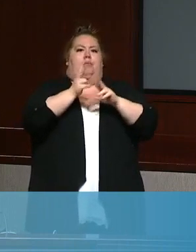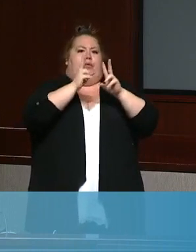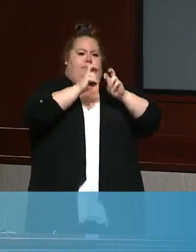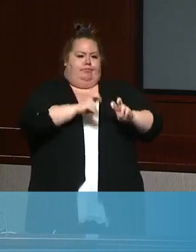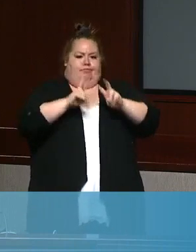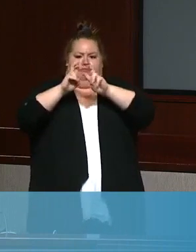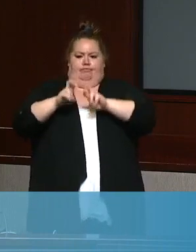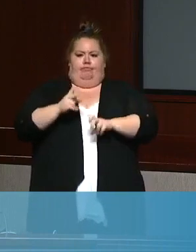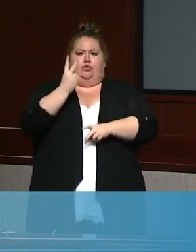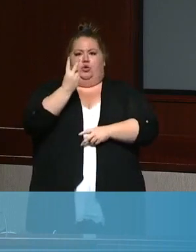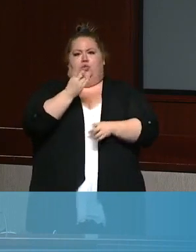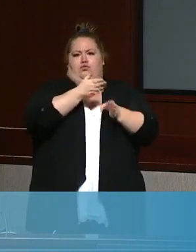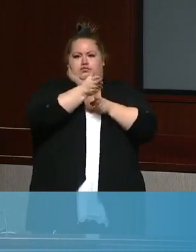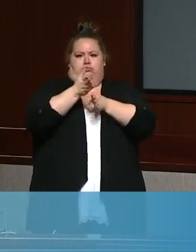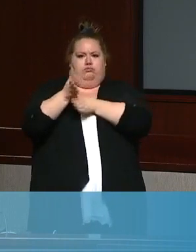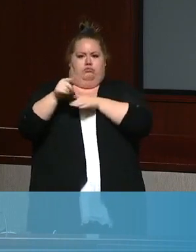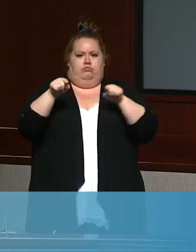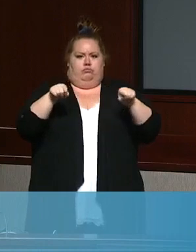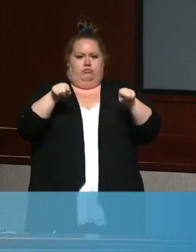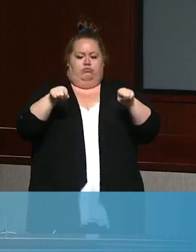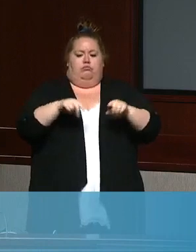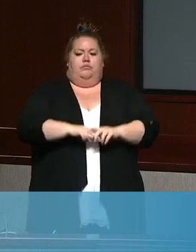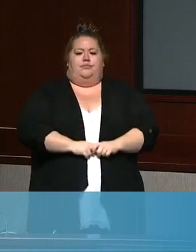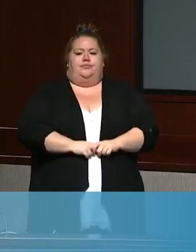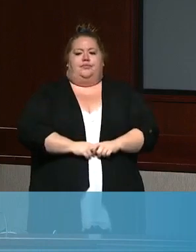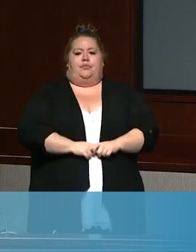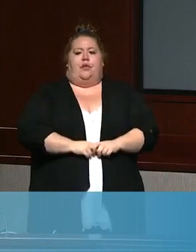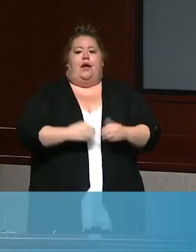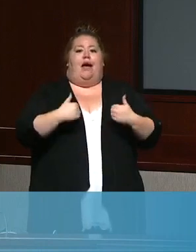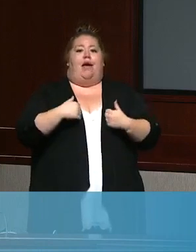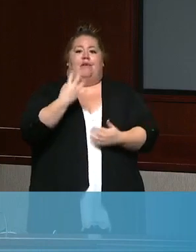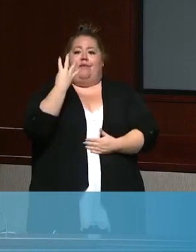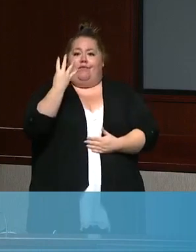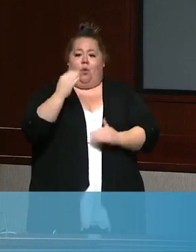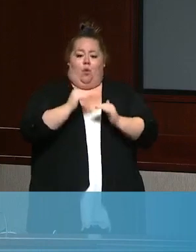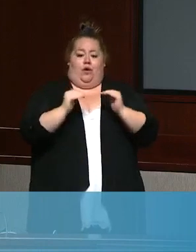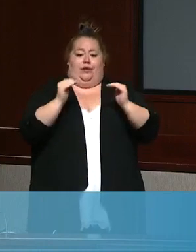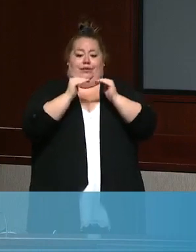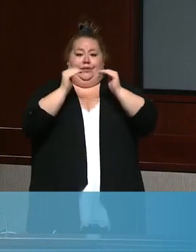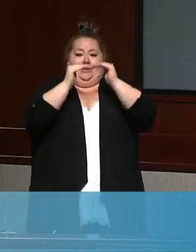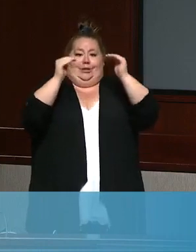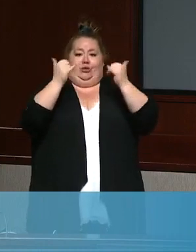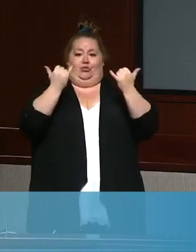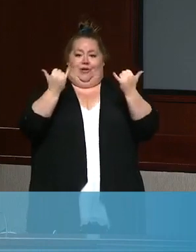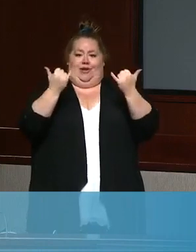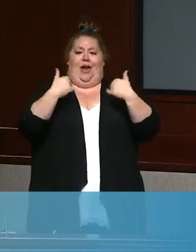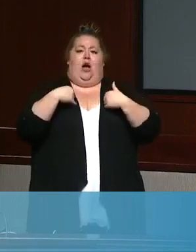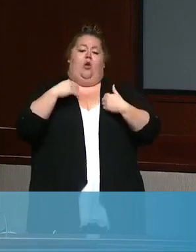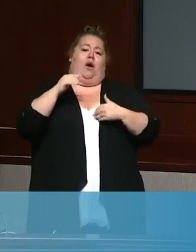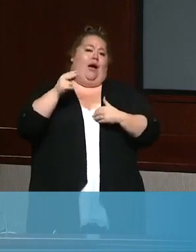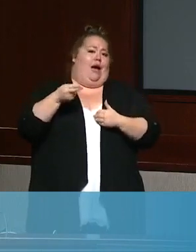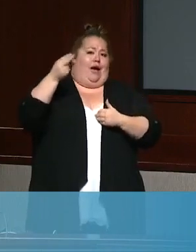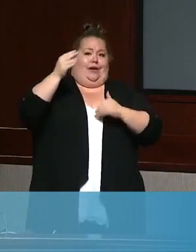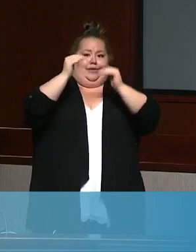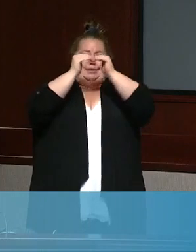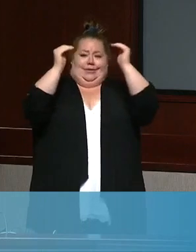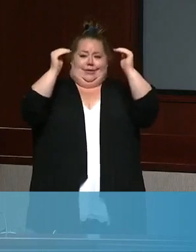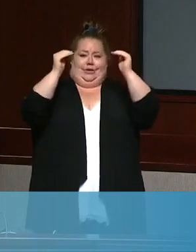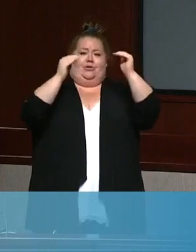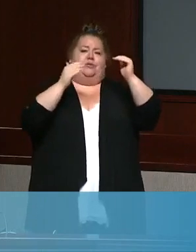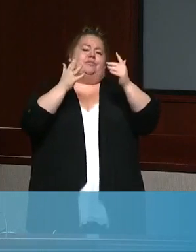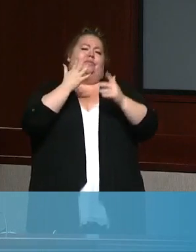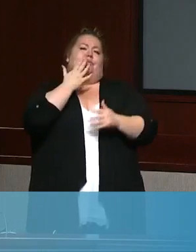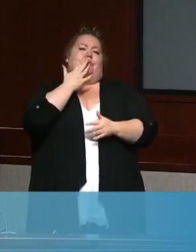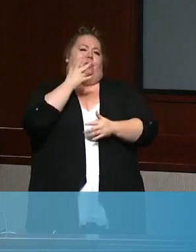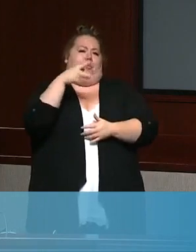The state has established 4 different tiers. We are in the highest tier, or tier 1, which has a purple color